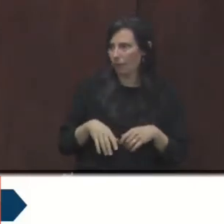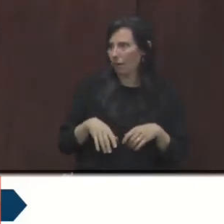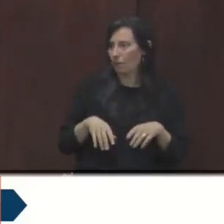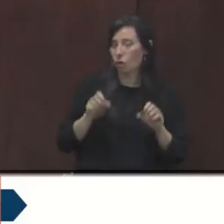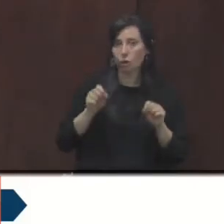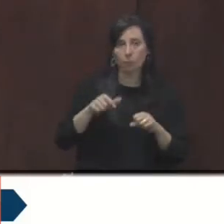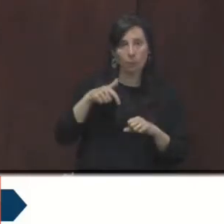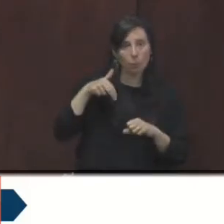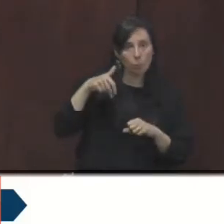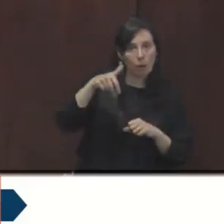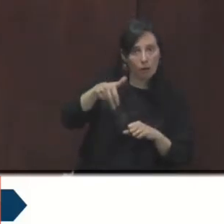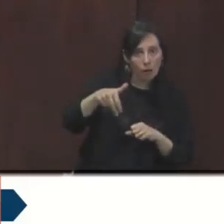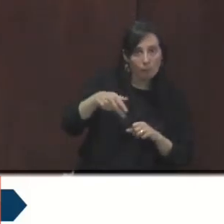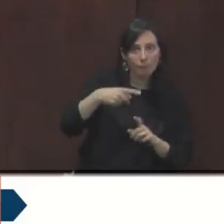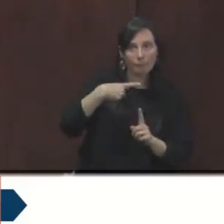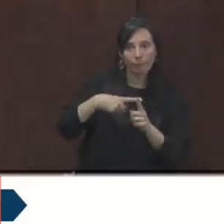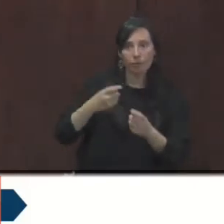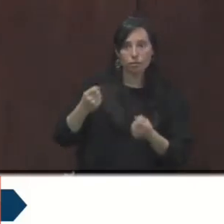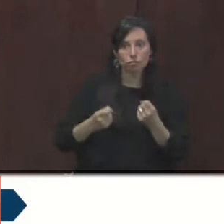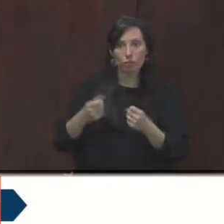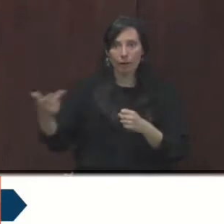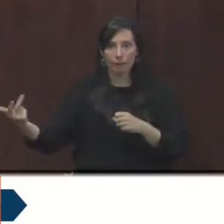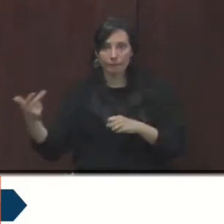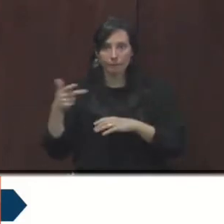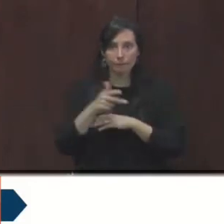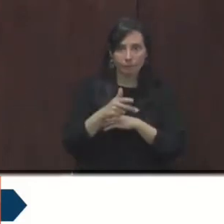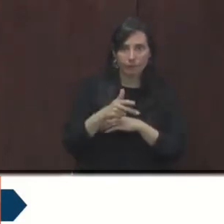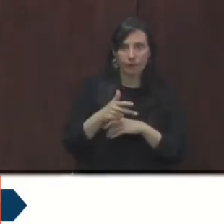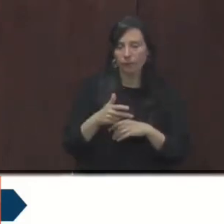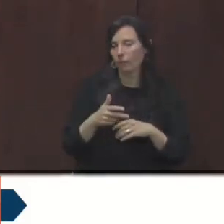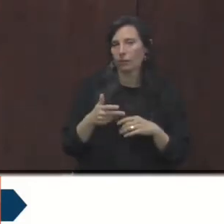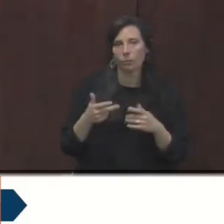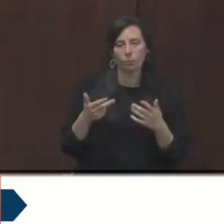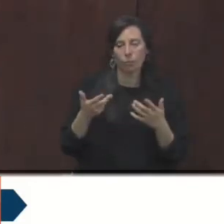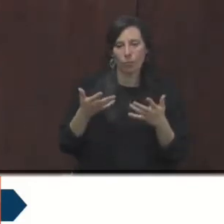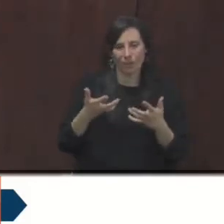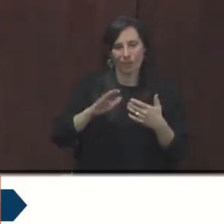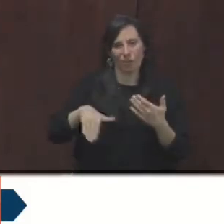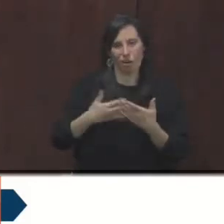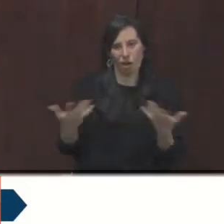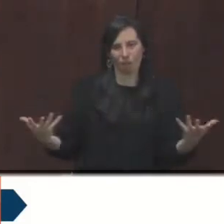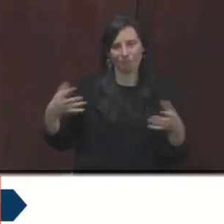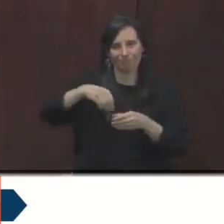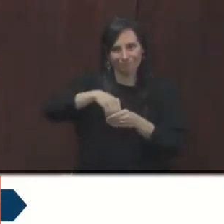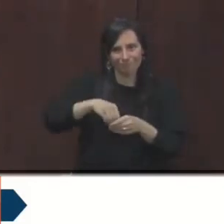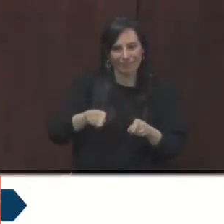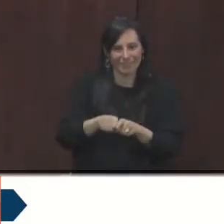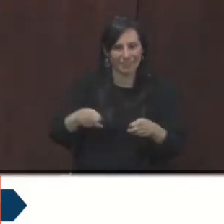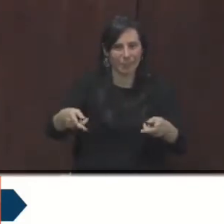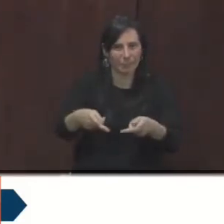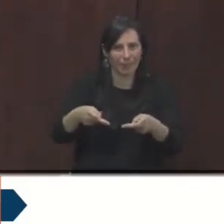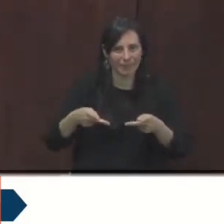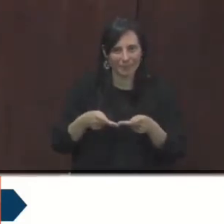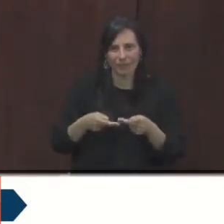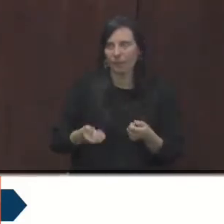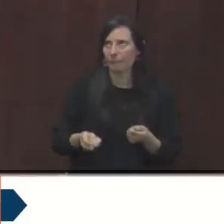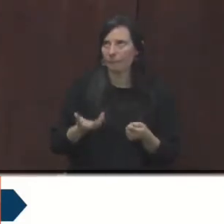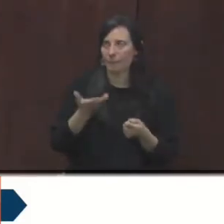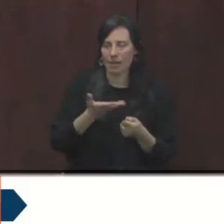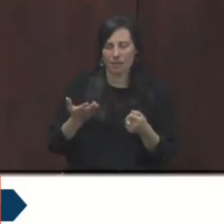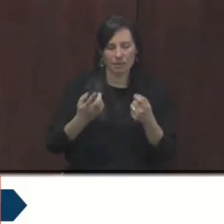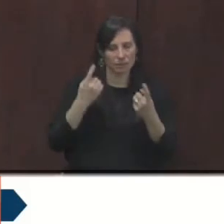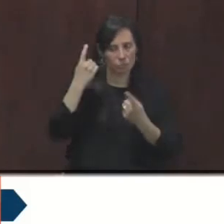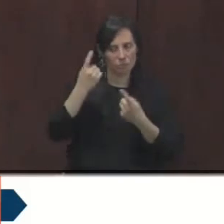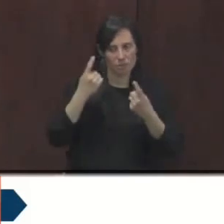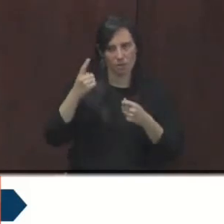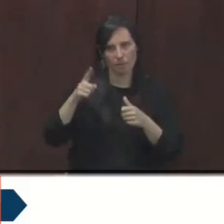up and curbside so that you don't have to be necessarily separated within a space? So all things that, multifaceted things that we are